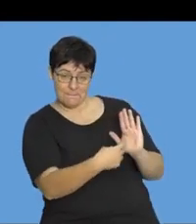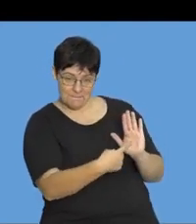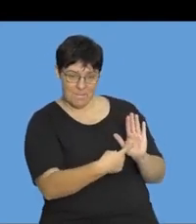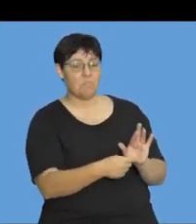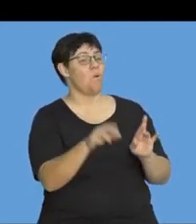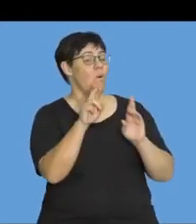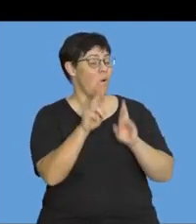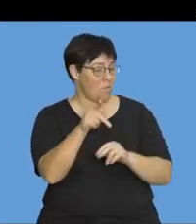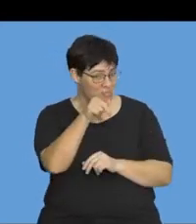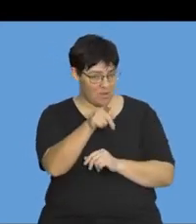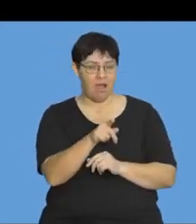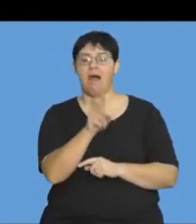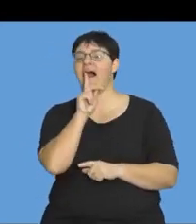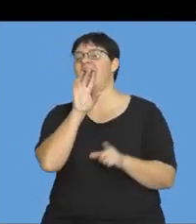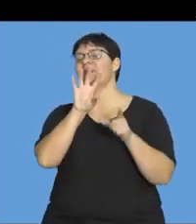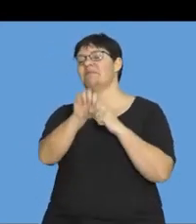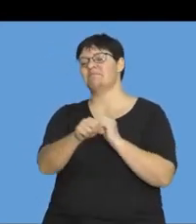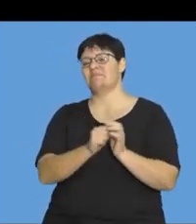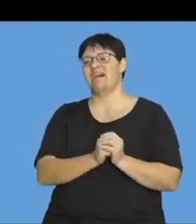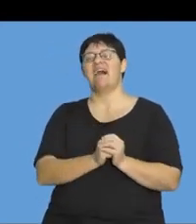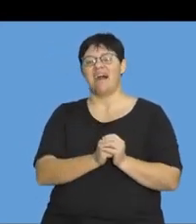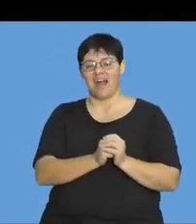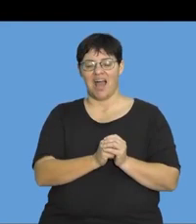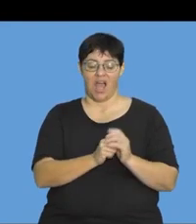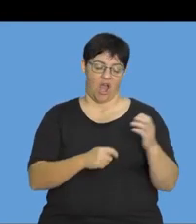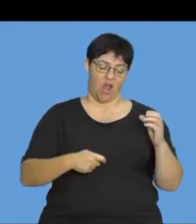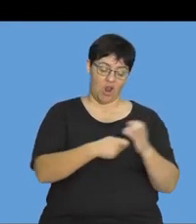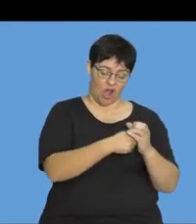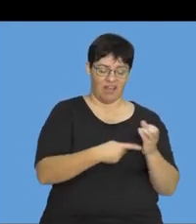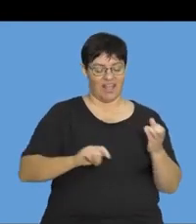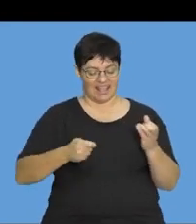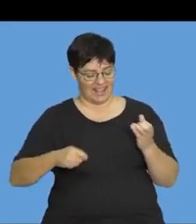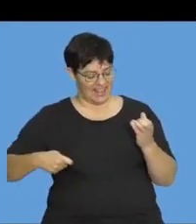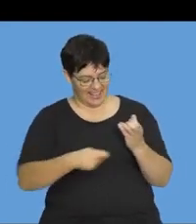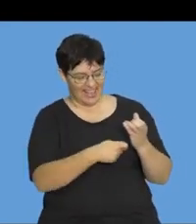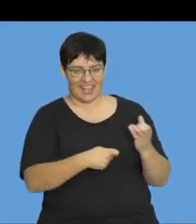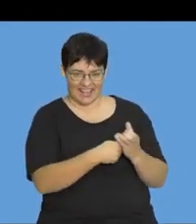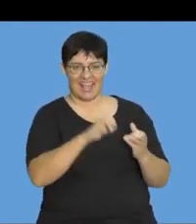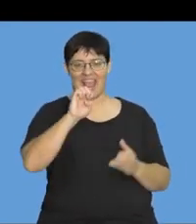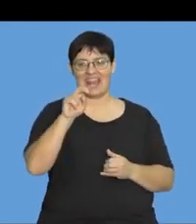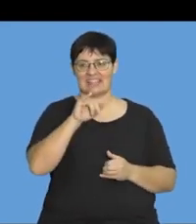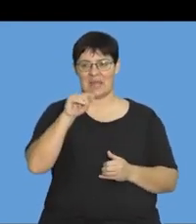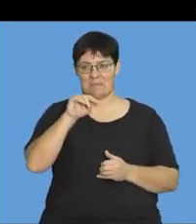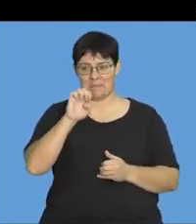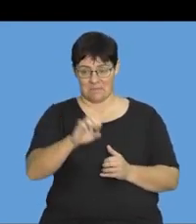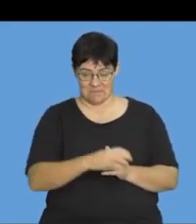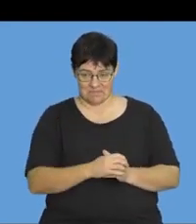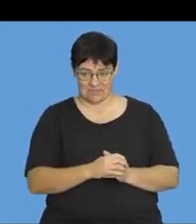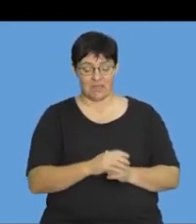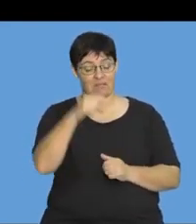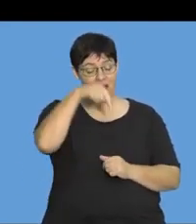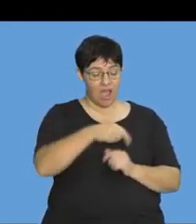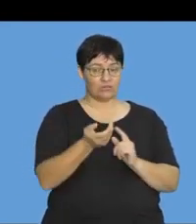hoping that you can start to think lock and key enzymes. Right, the diagram below